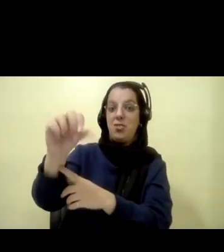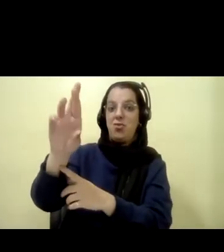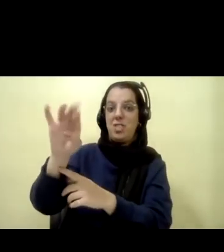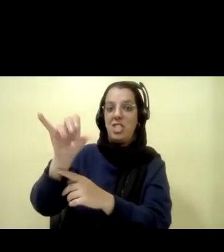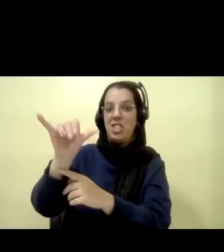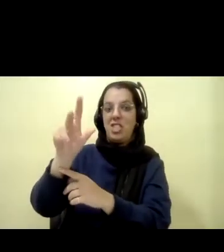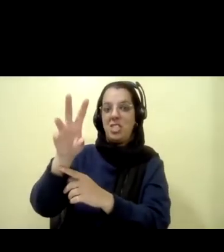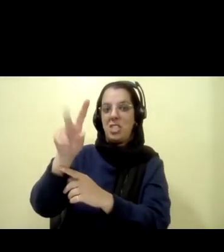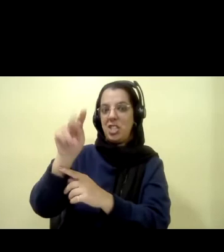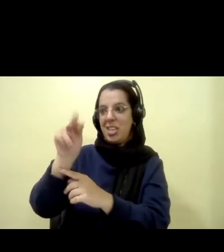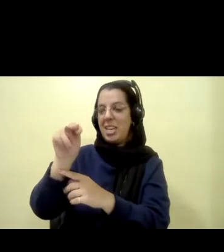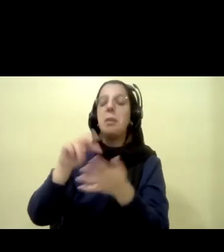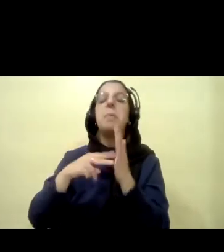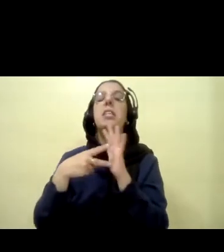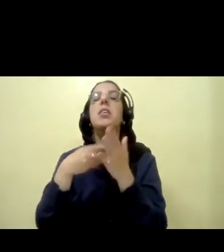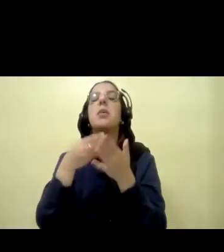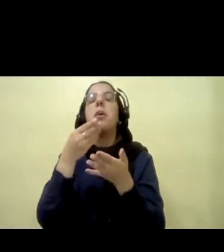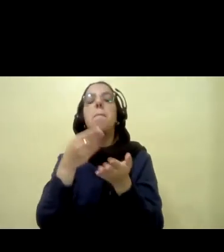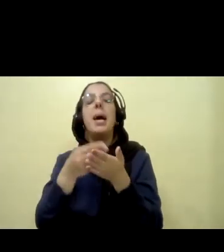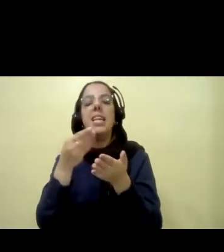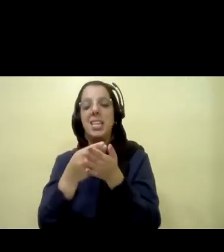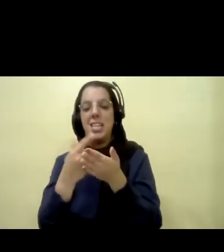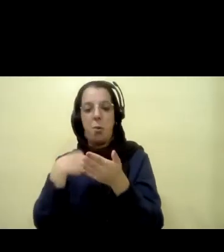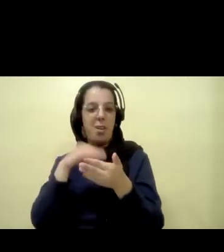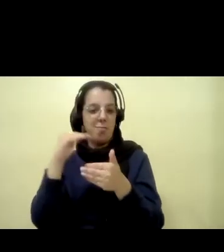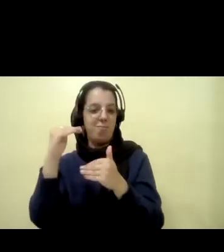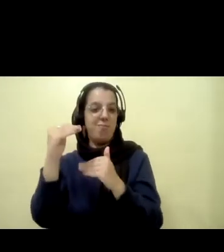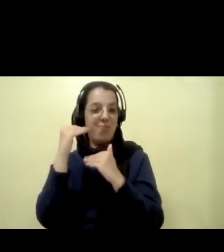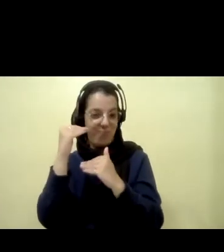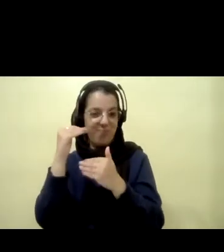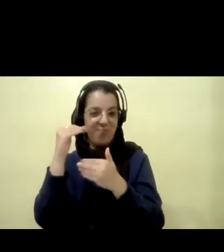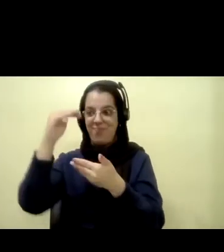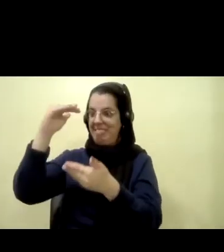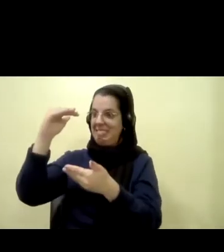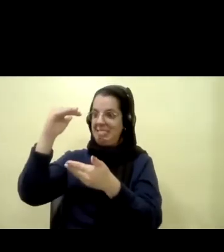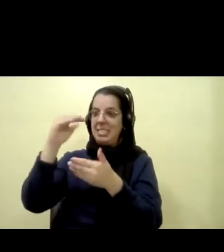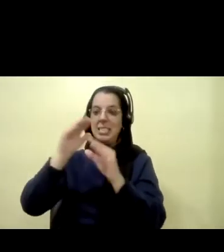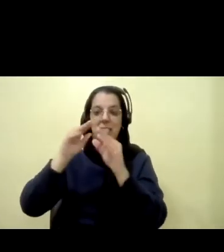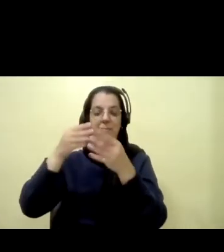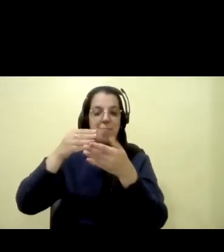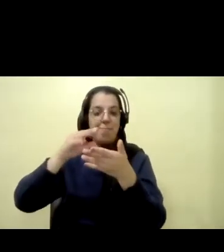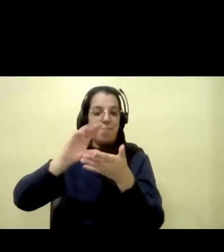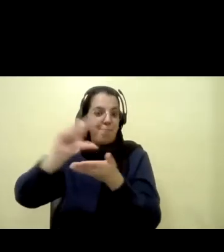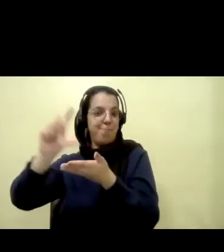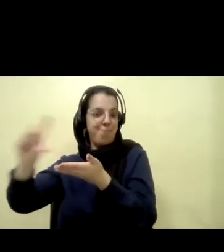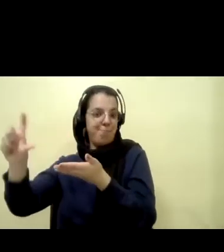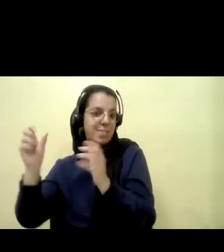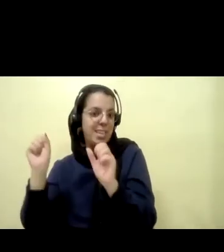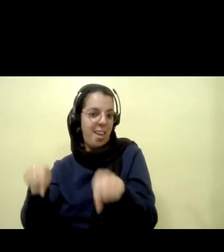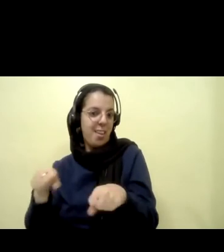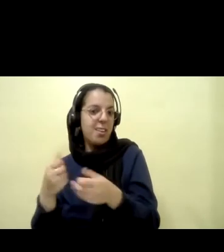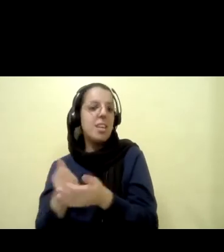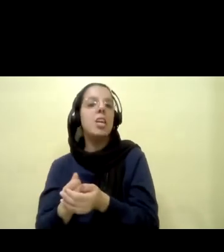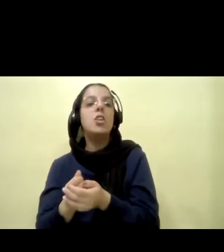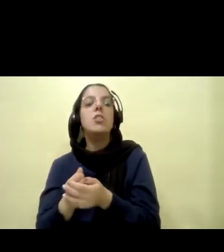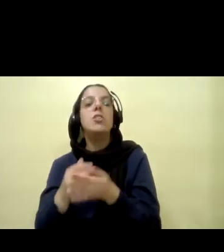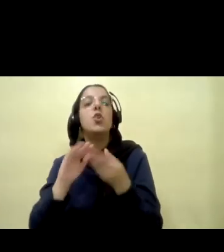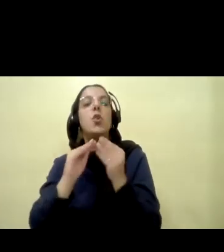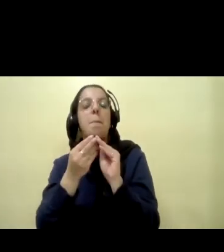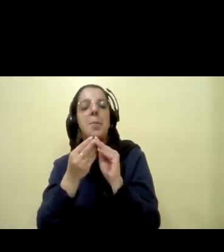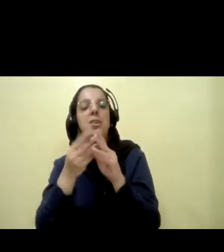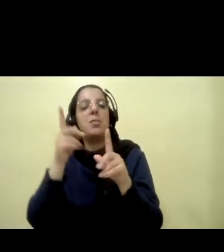so much funding, and so the projects that are the most highly scored will be the ones